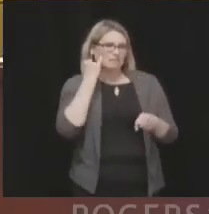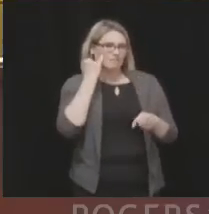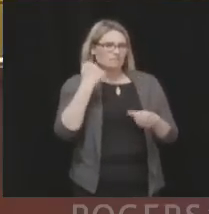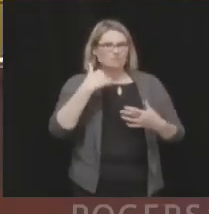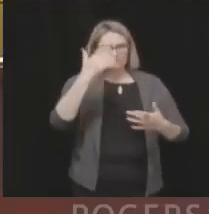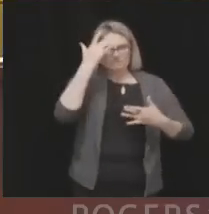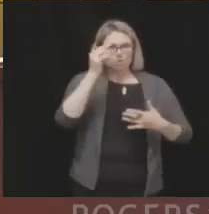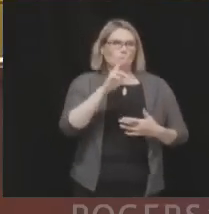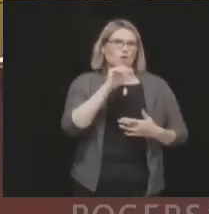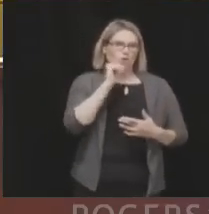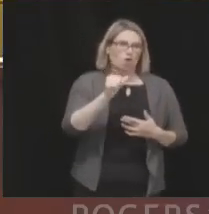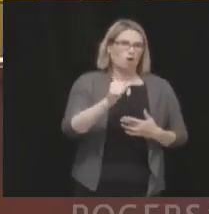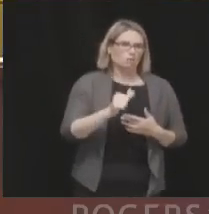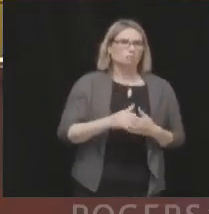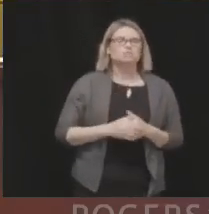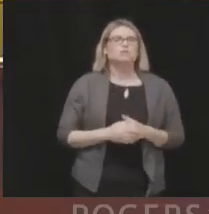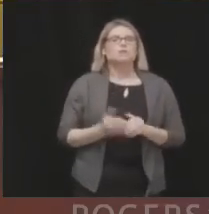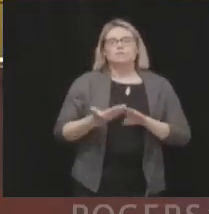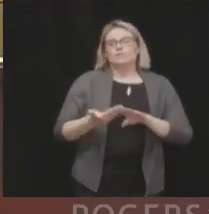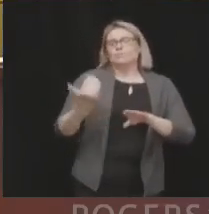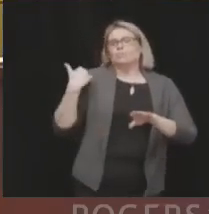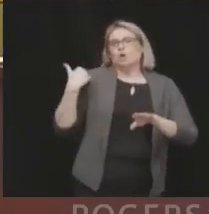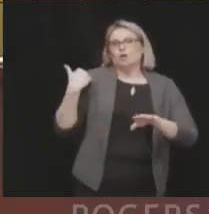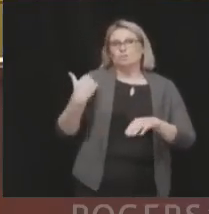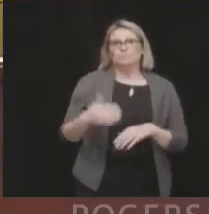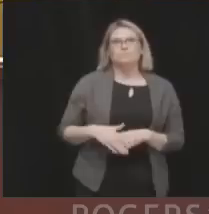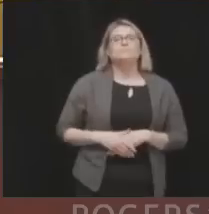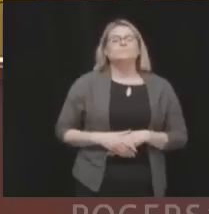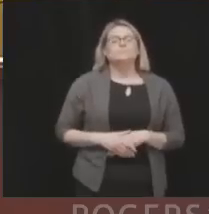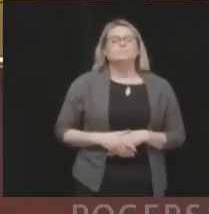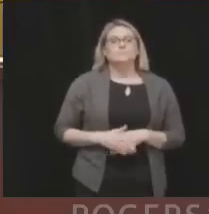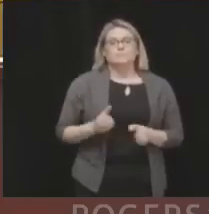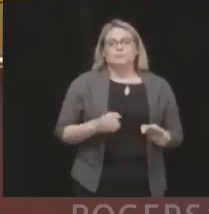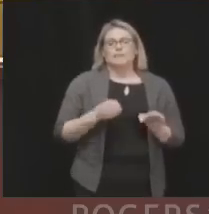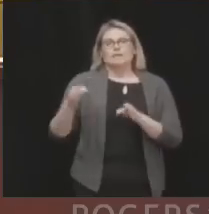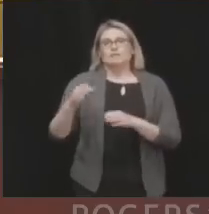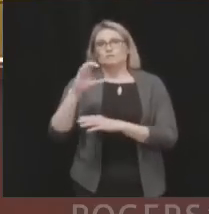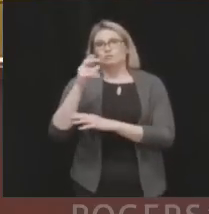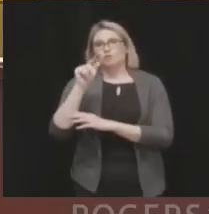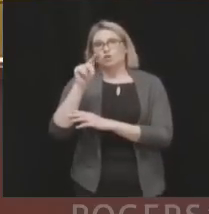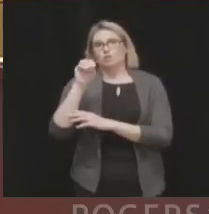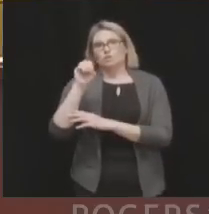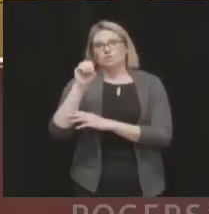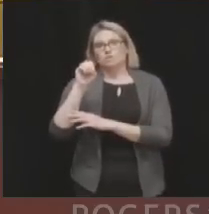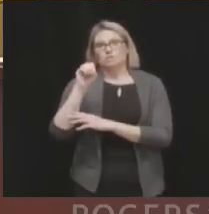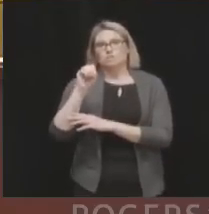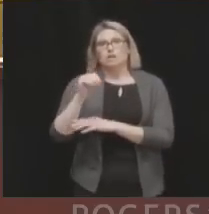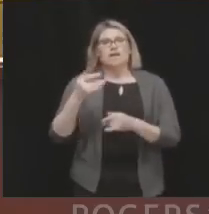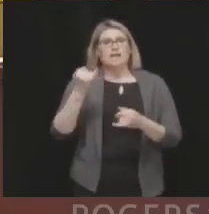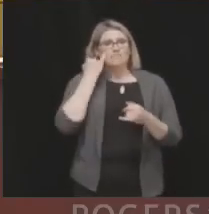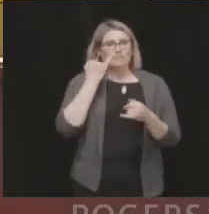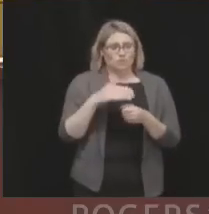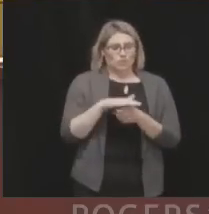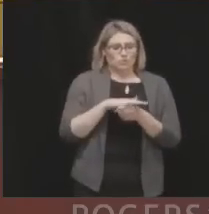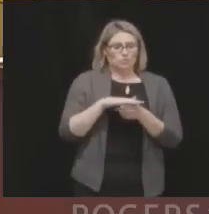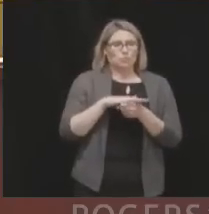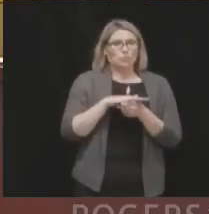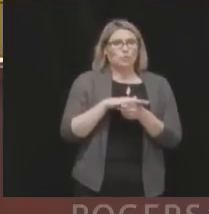made mobile testing teams available now. How does that work, and is it available to everyone in all corners of the